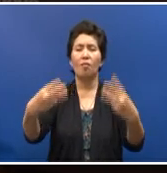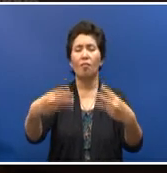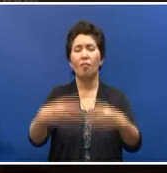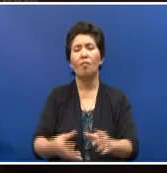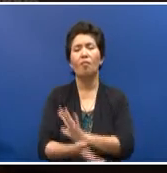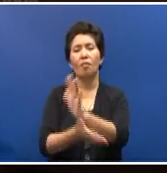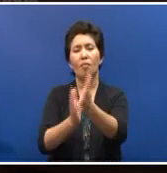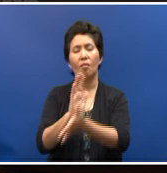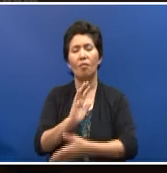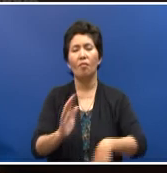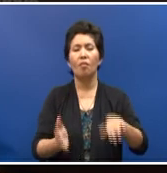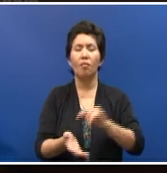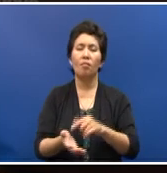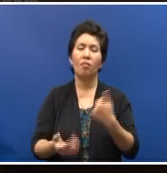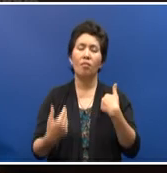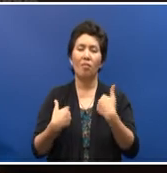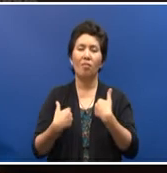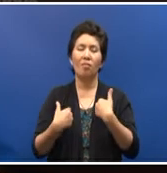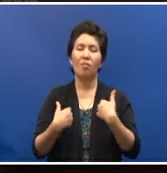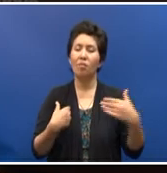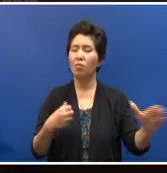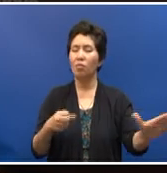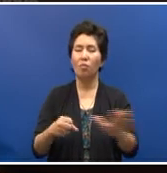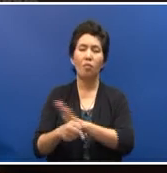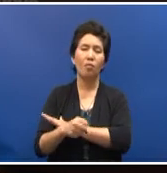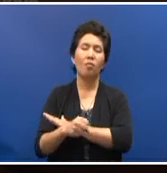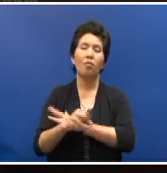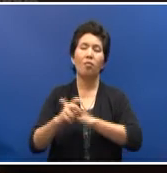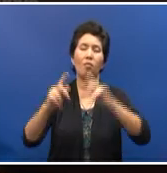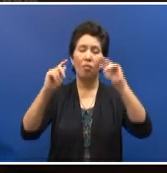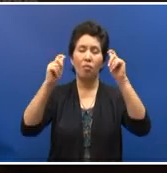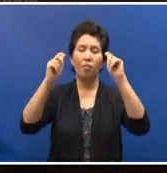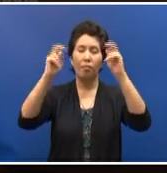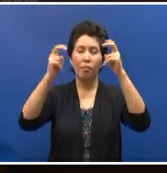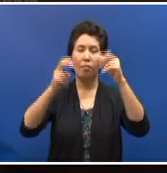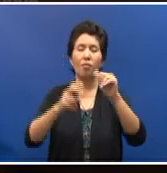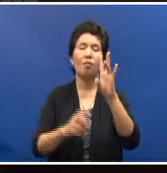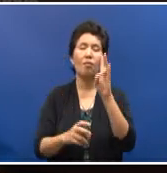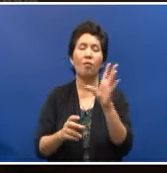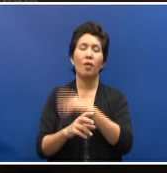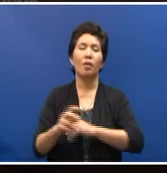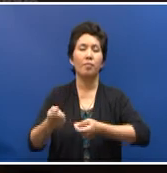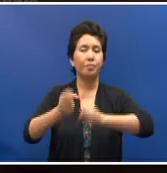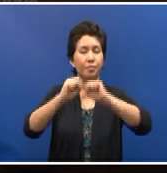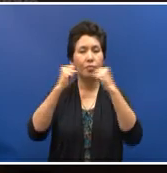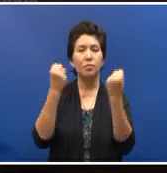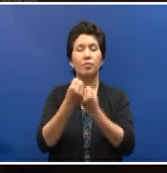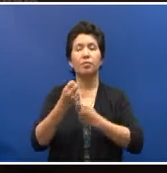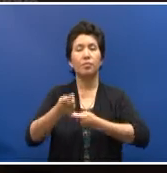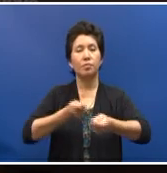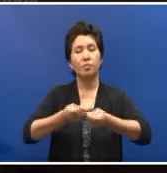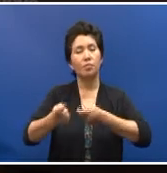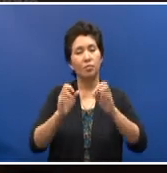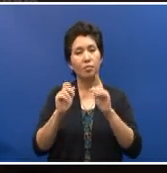so with that, we have covered topic 7 for politics and social control.